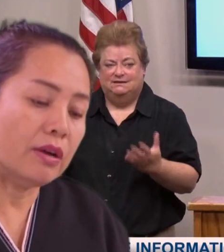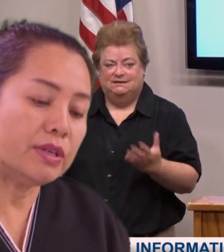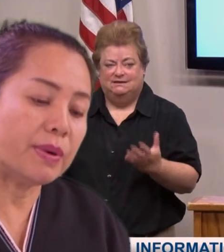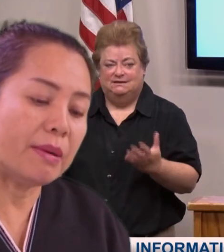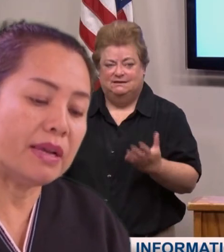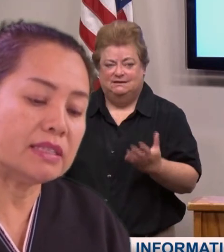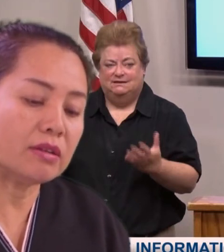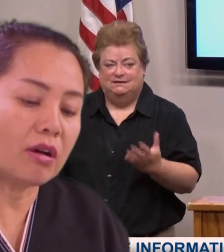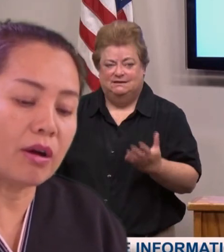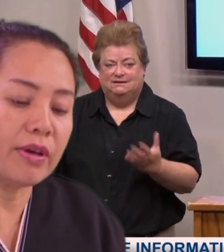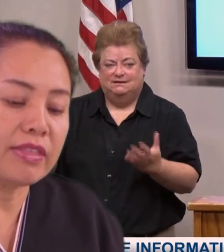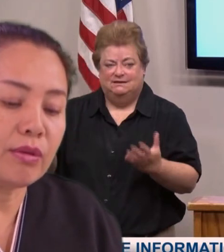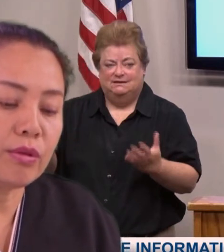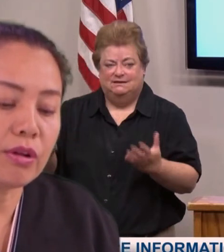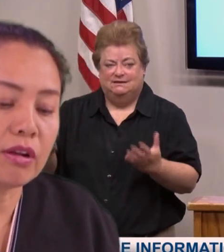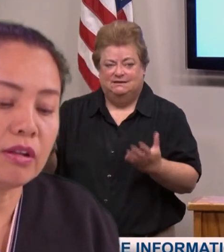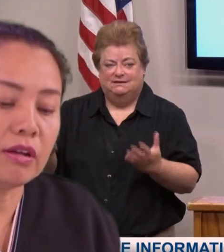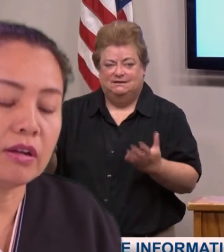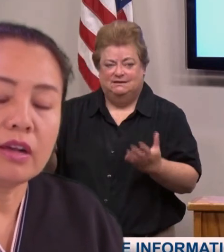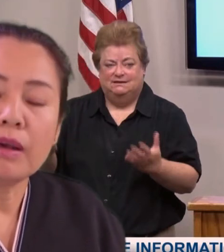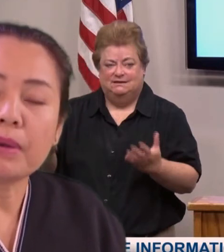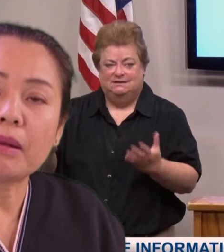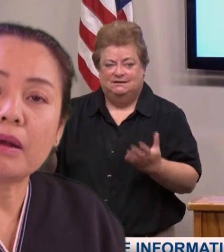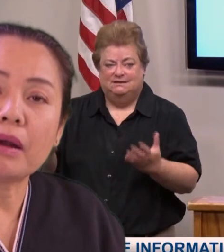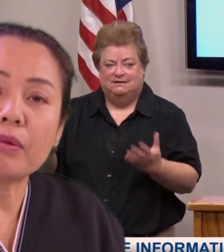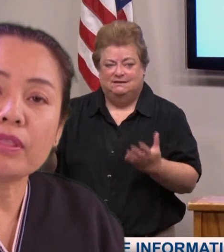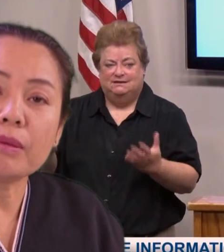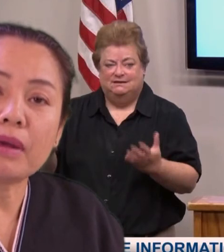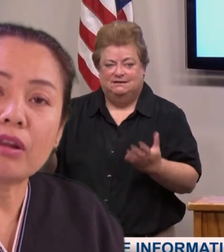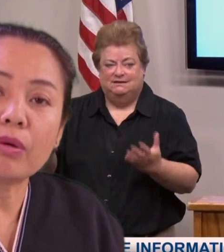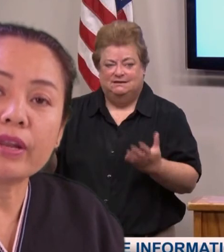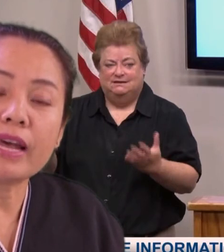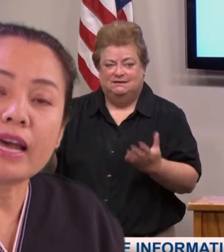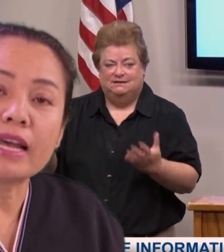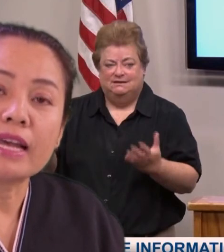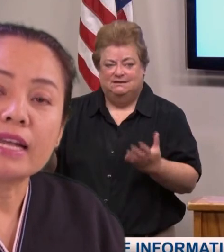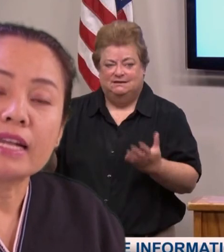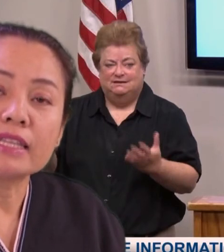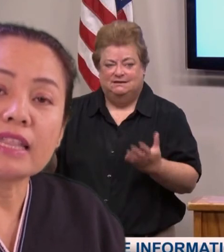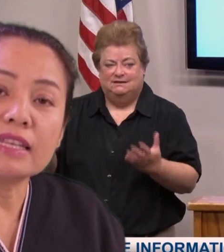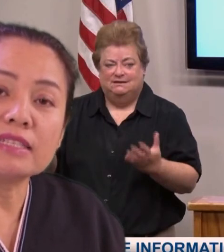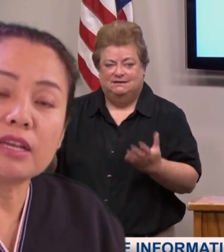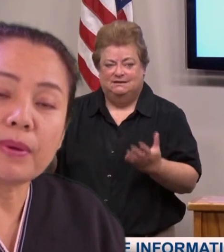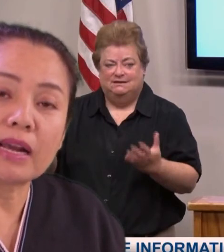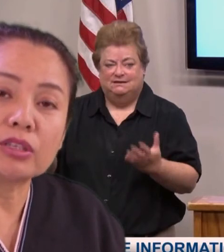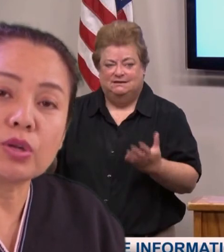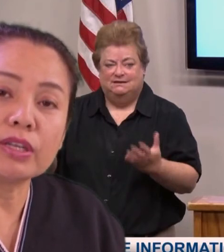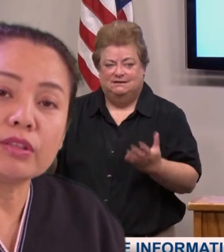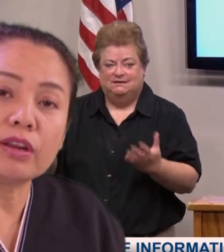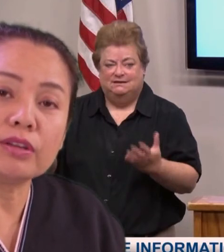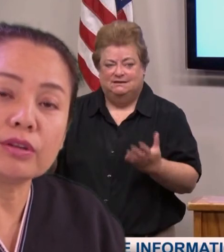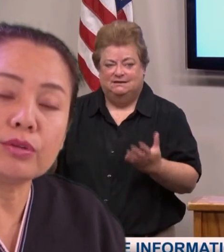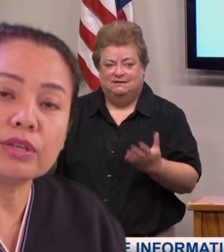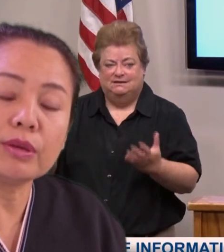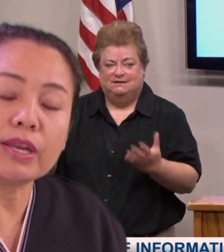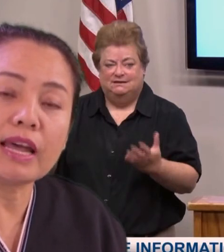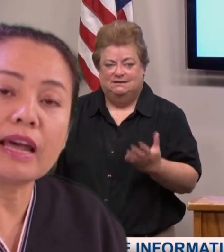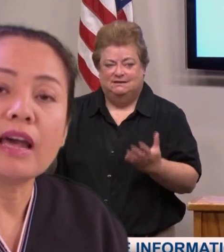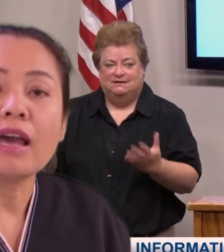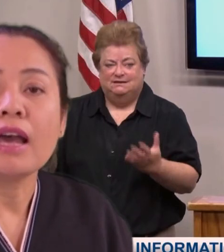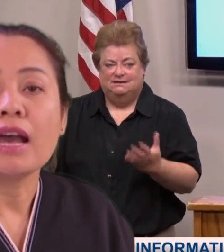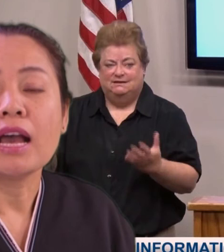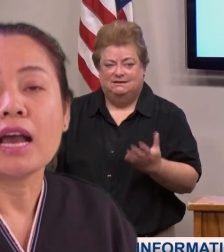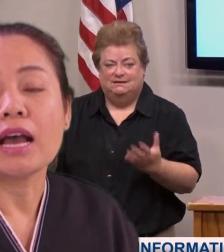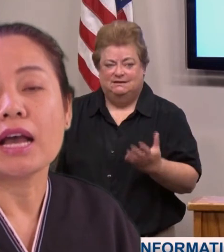If you have any questions, you your This is